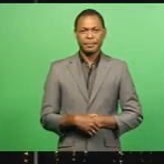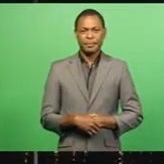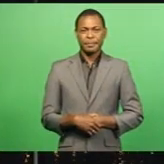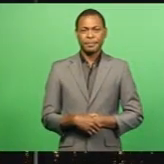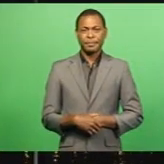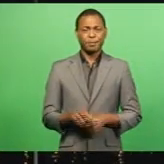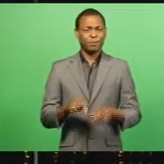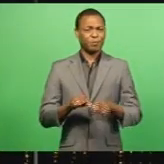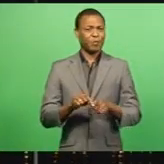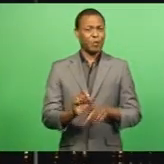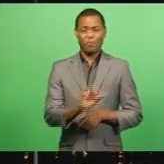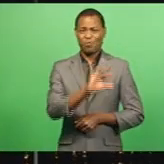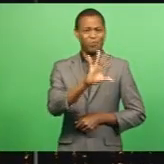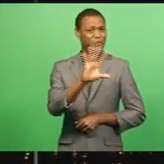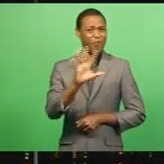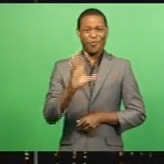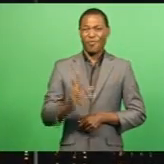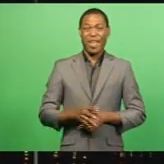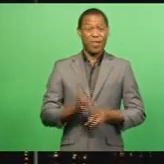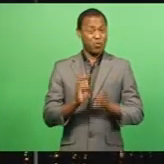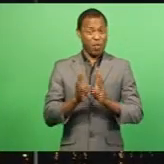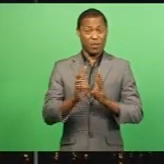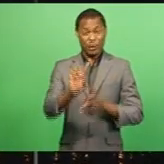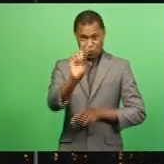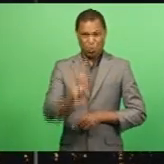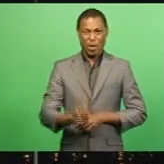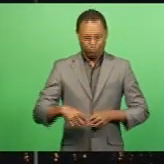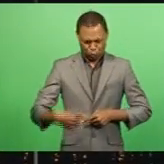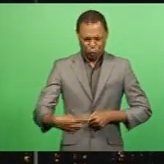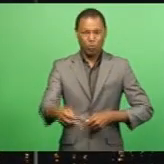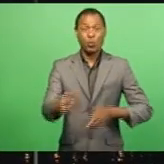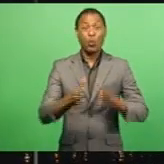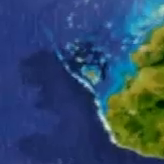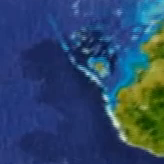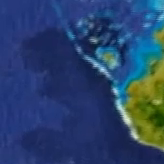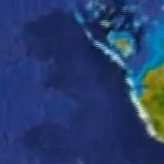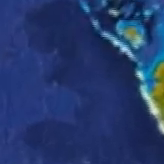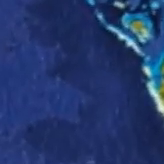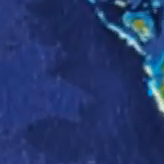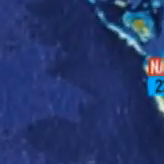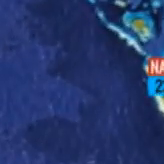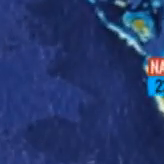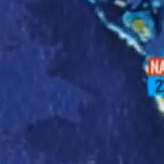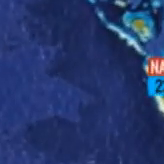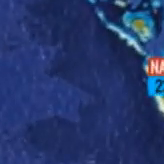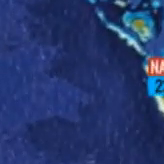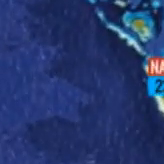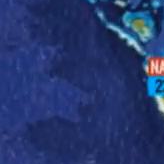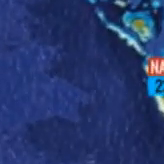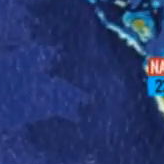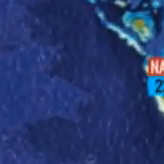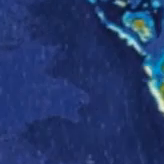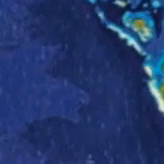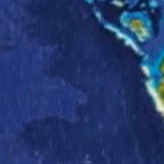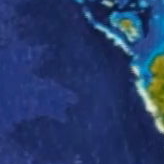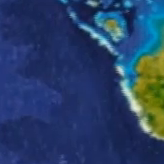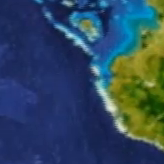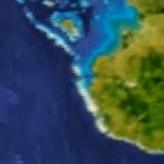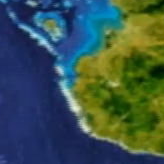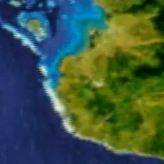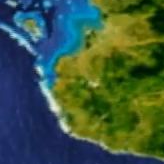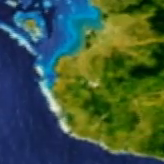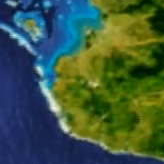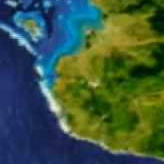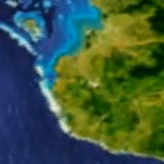Mostly fine conditions today, and this is likely to continue throughout the weekend. In the west, it was another warm, sunny day.